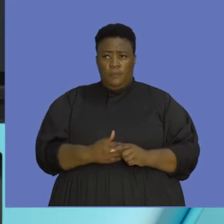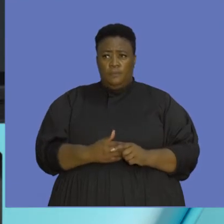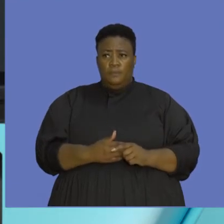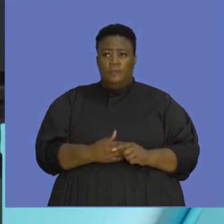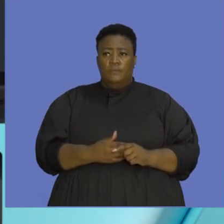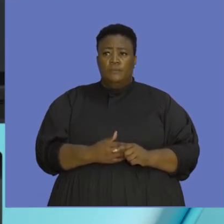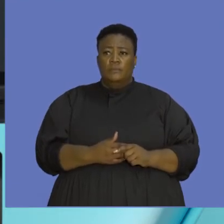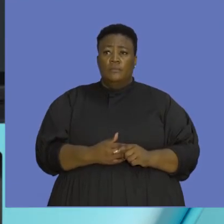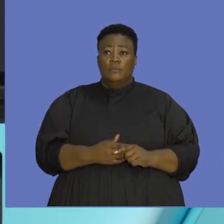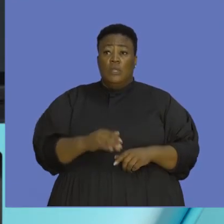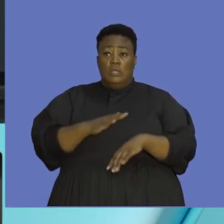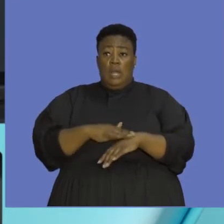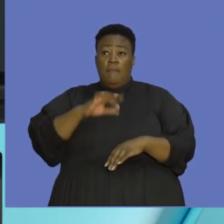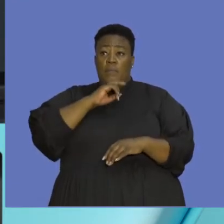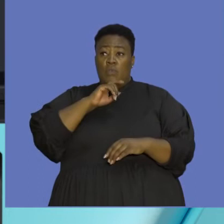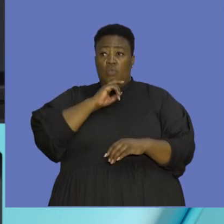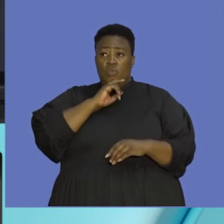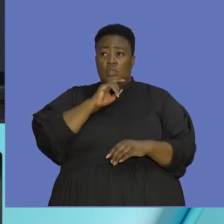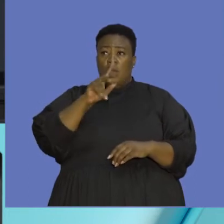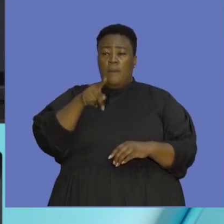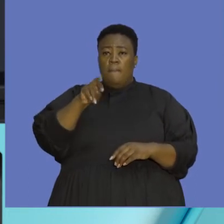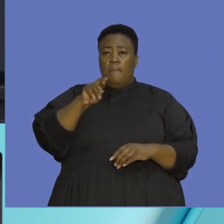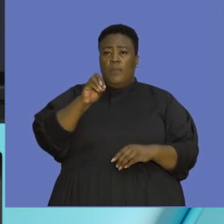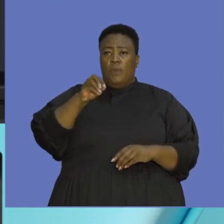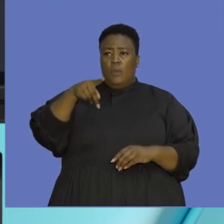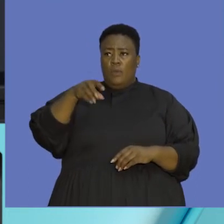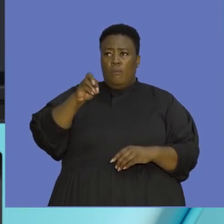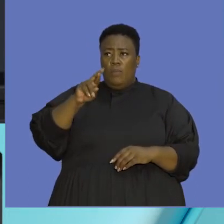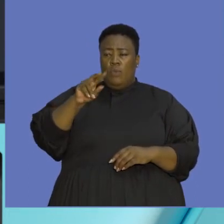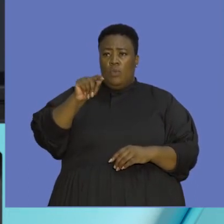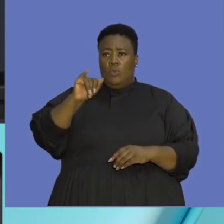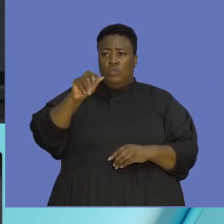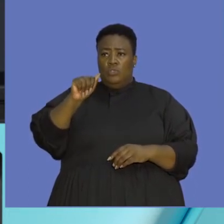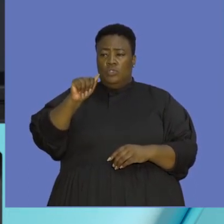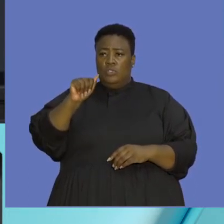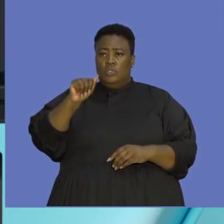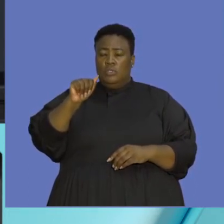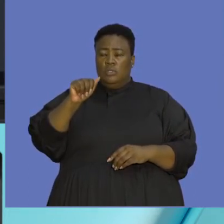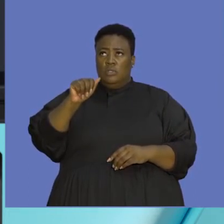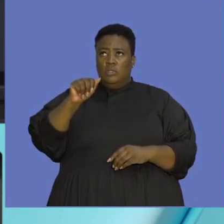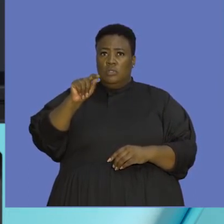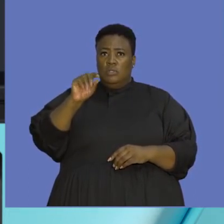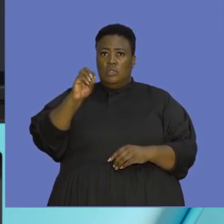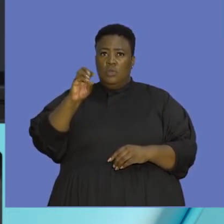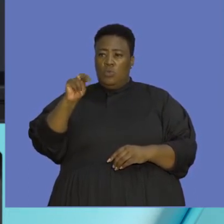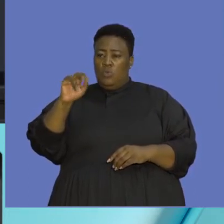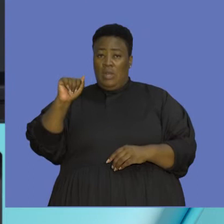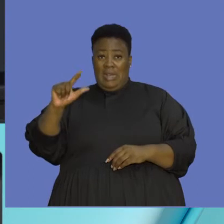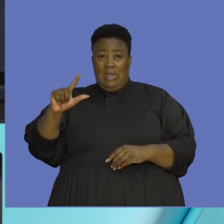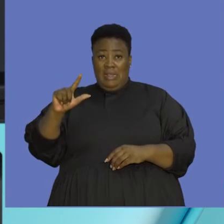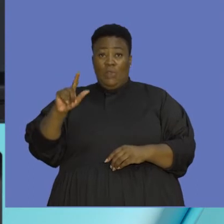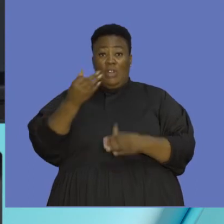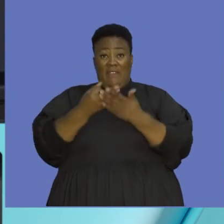Okay, inversely proportional. As soon as I use the word proportional, the factor that it changes